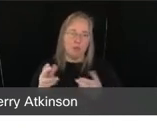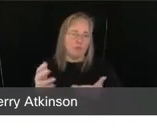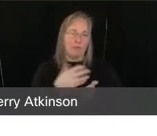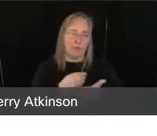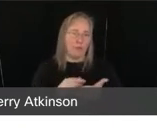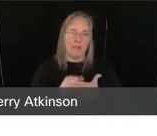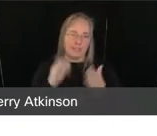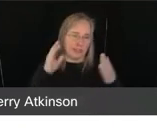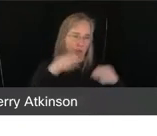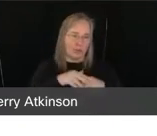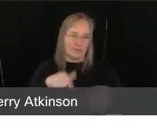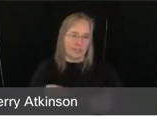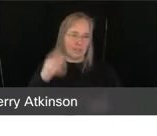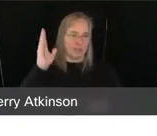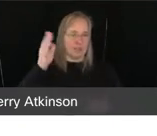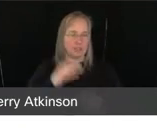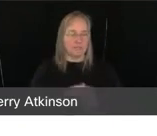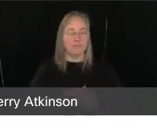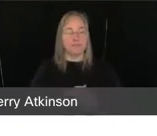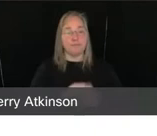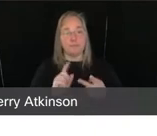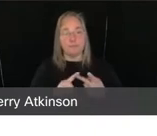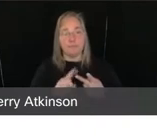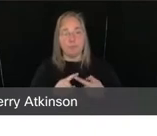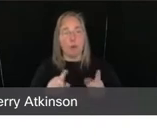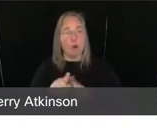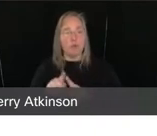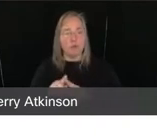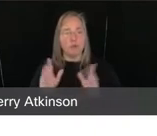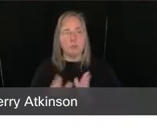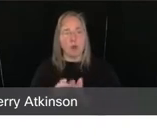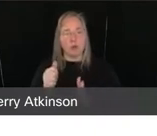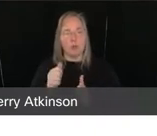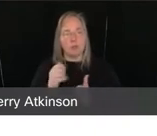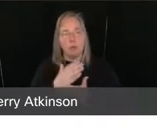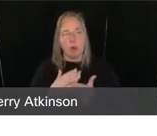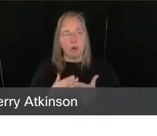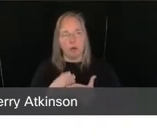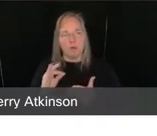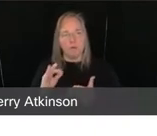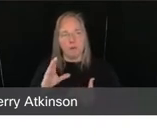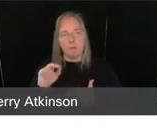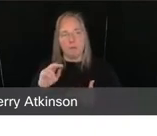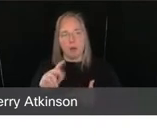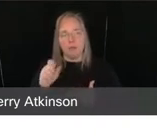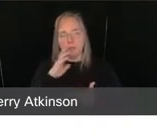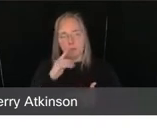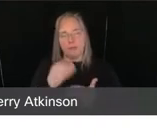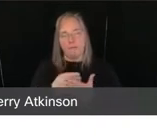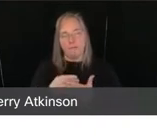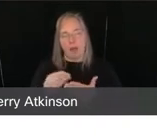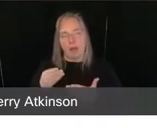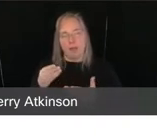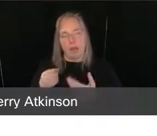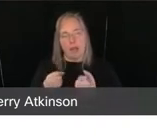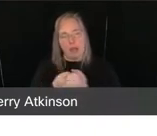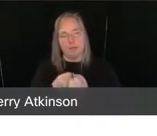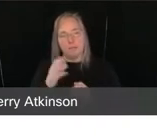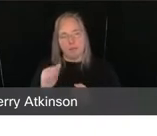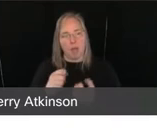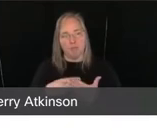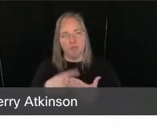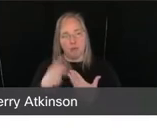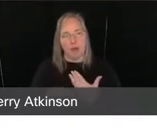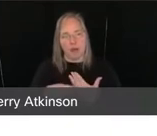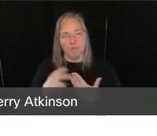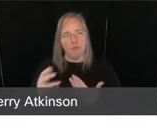presentation. There's also a smaller portion of bonds that will be financed by programming revenue